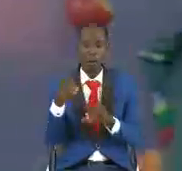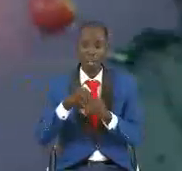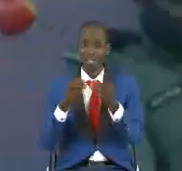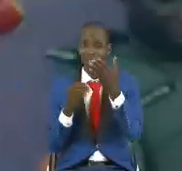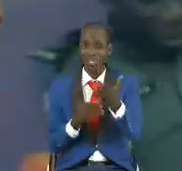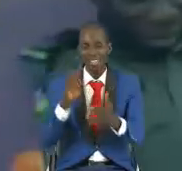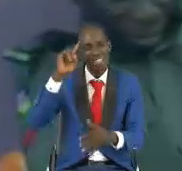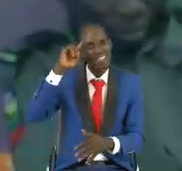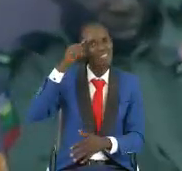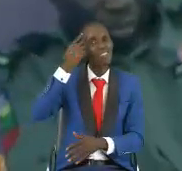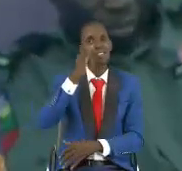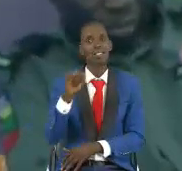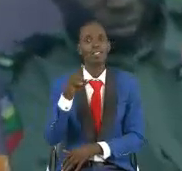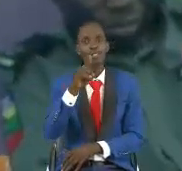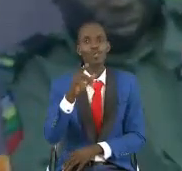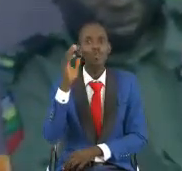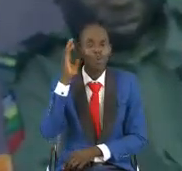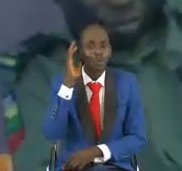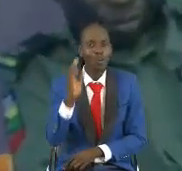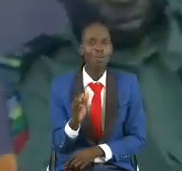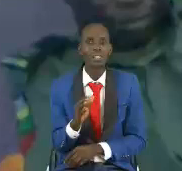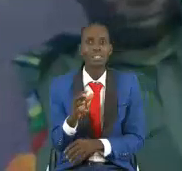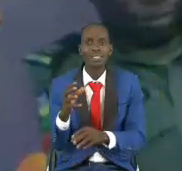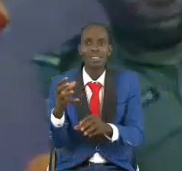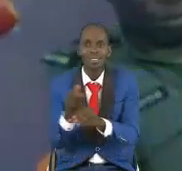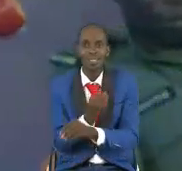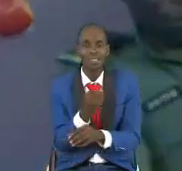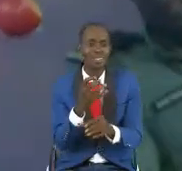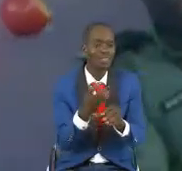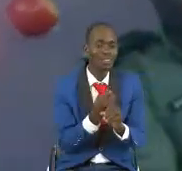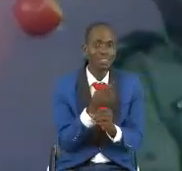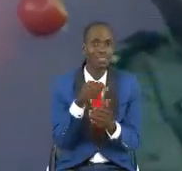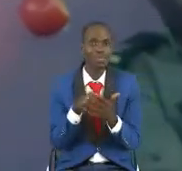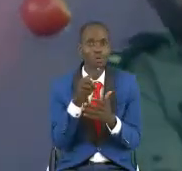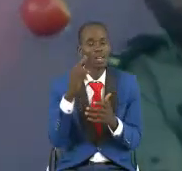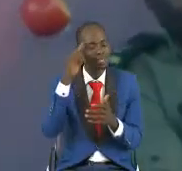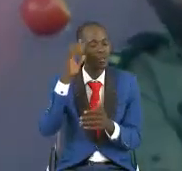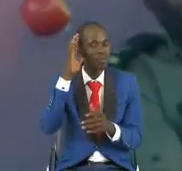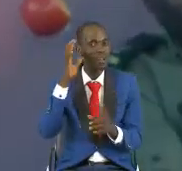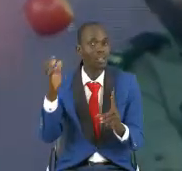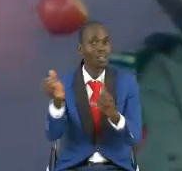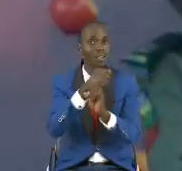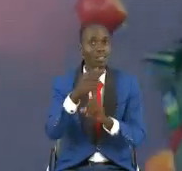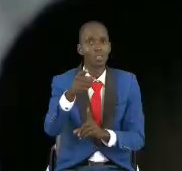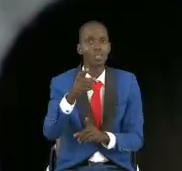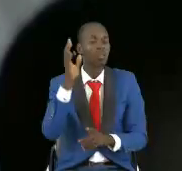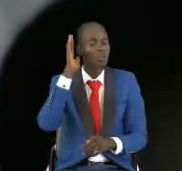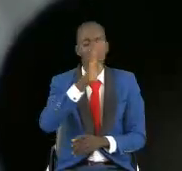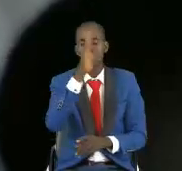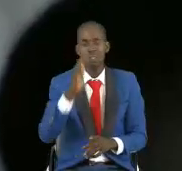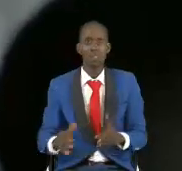will nibble on this, you will take this one, and he thinks it will catch you, it will never catch me